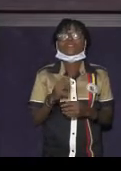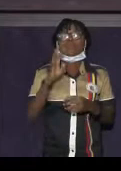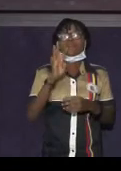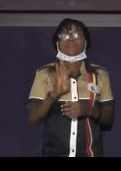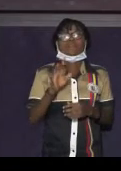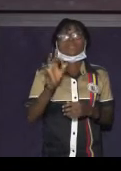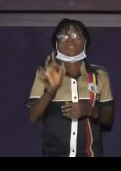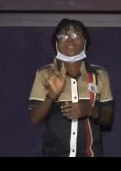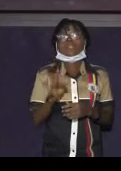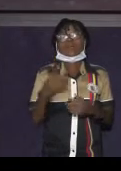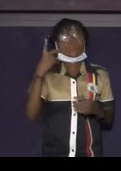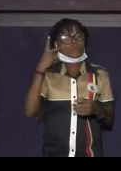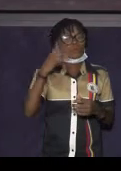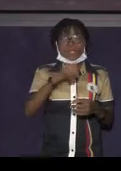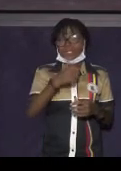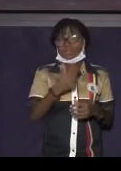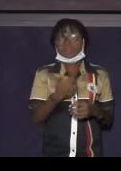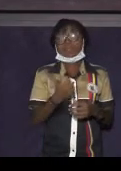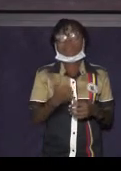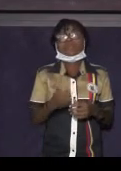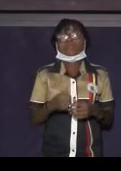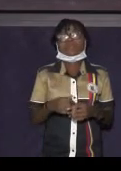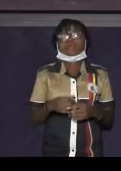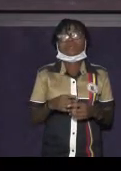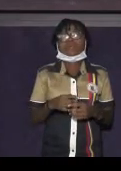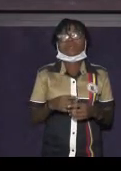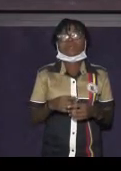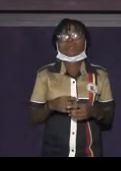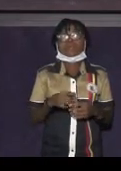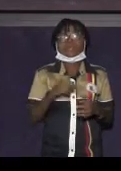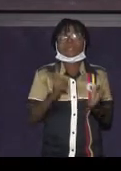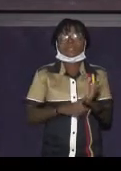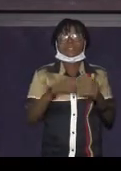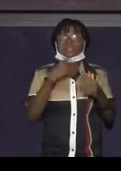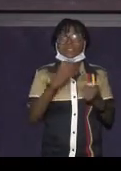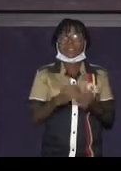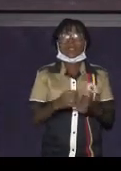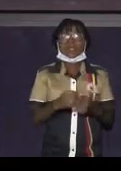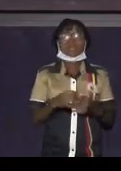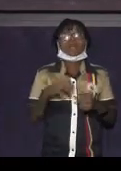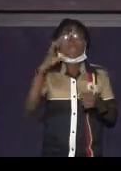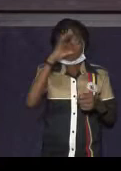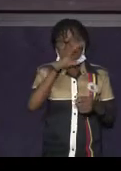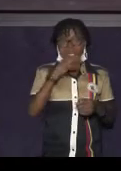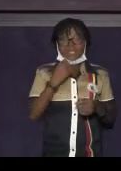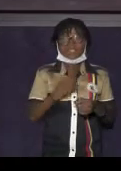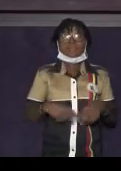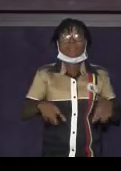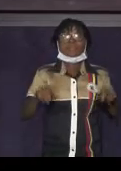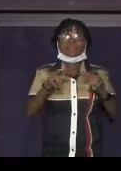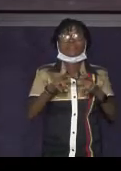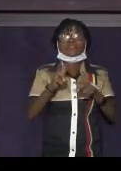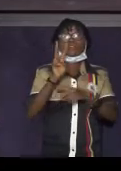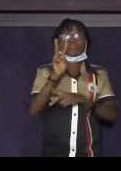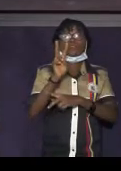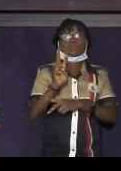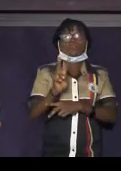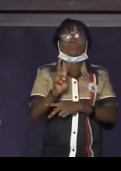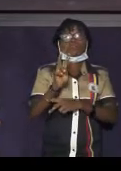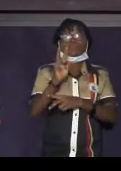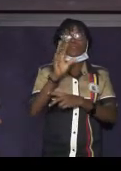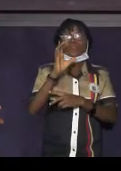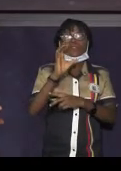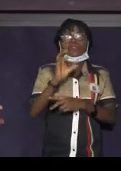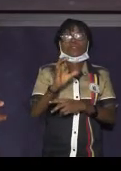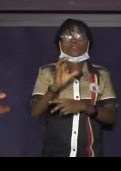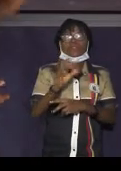48 is the answer here. Let's look at something a little bit more complex. This says, find the value of 2c raised to the power of